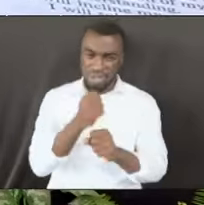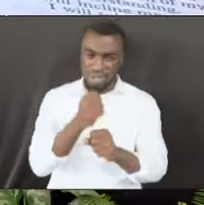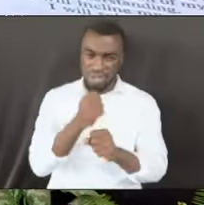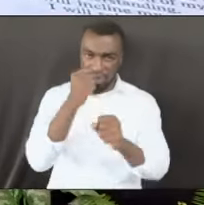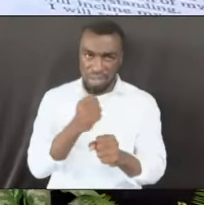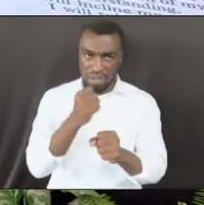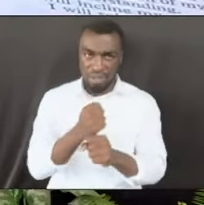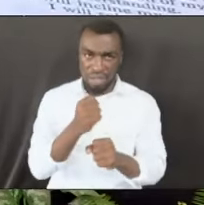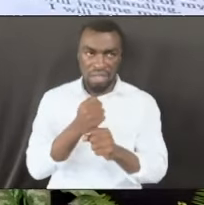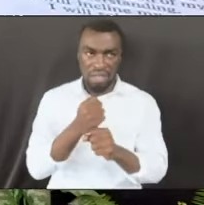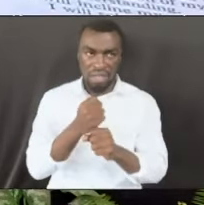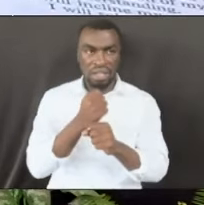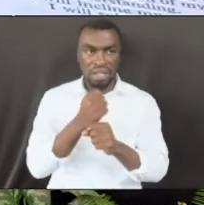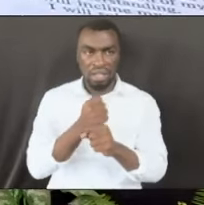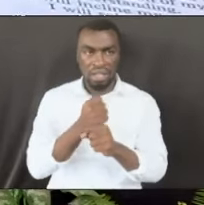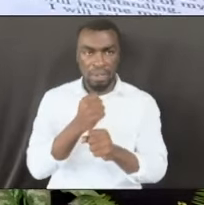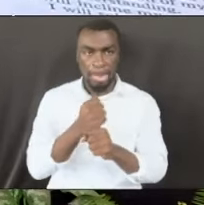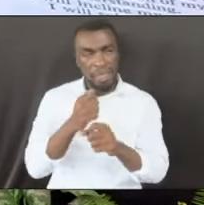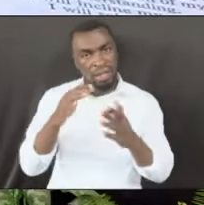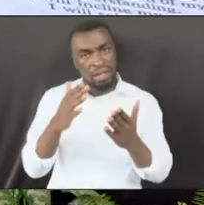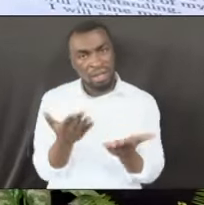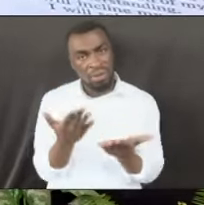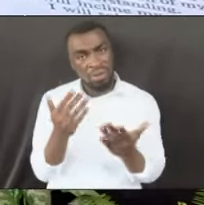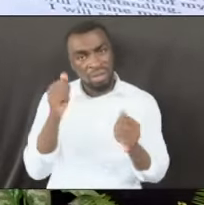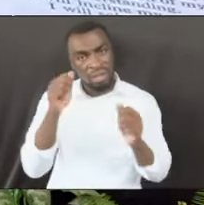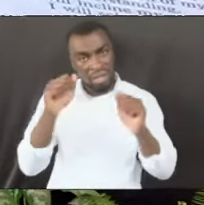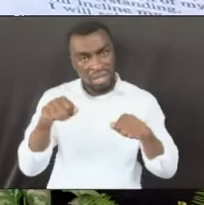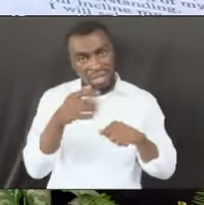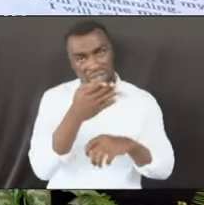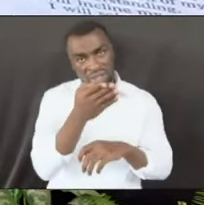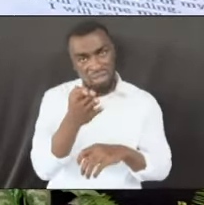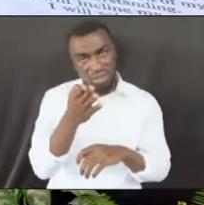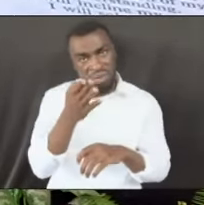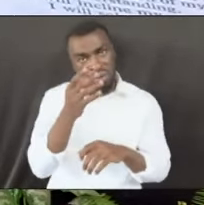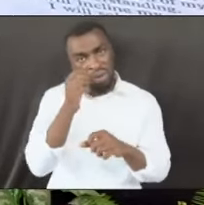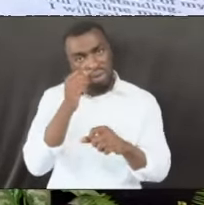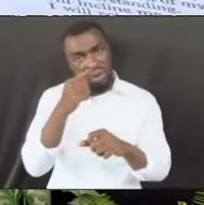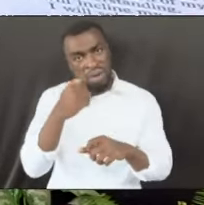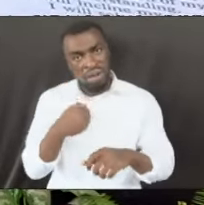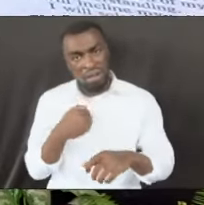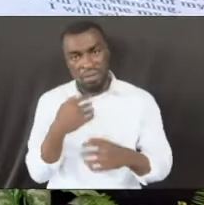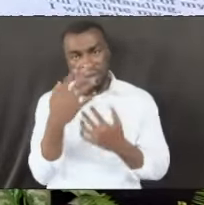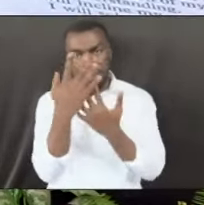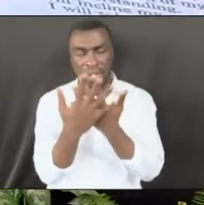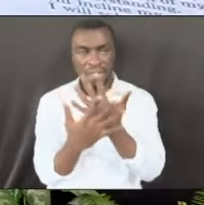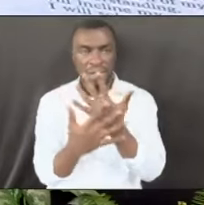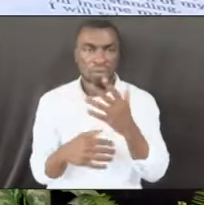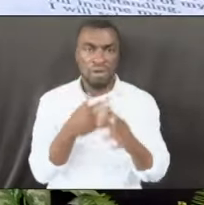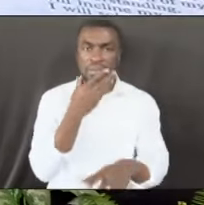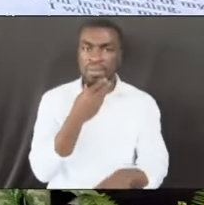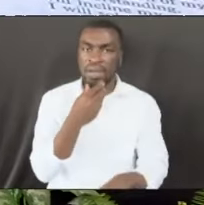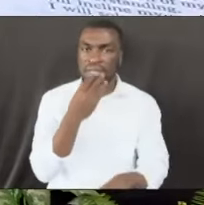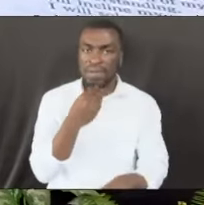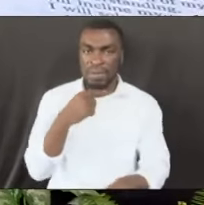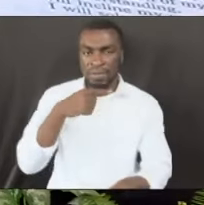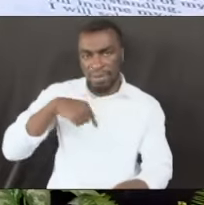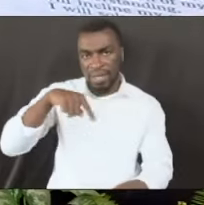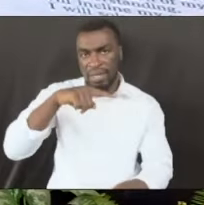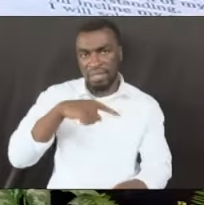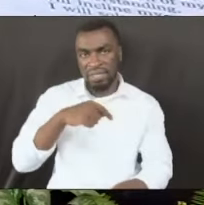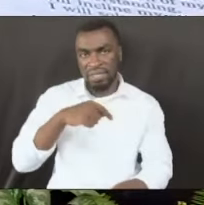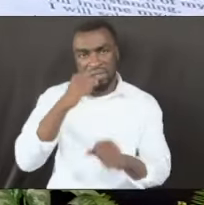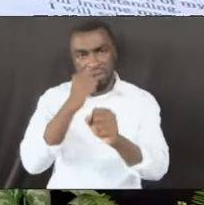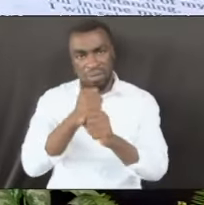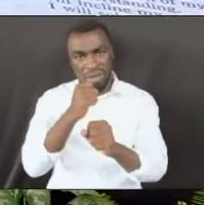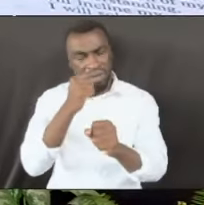Work even harder. How can we have the blood of a man on us? They worked harder, but the